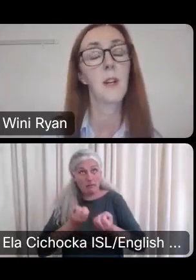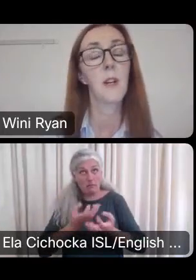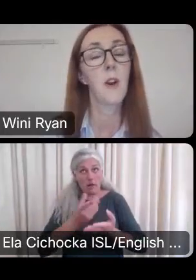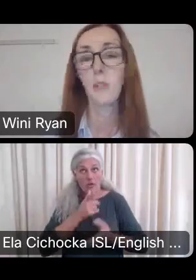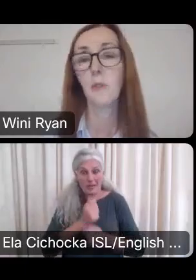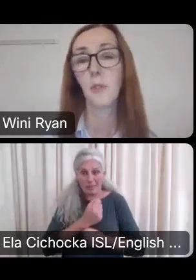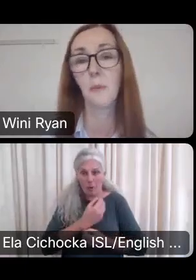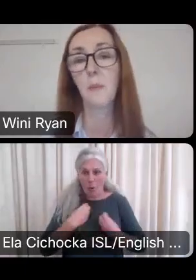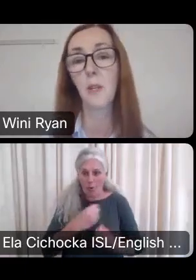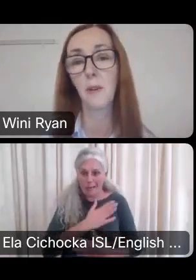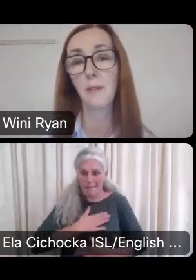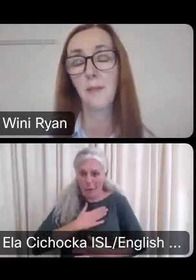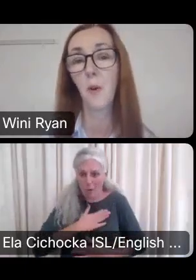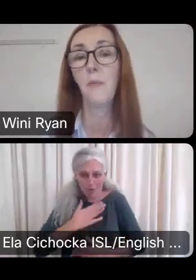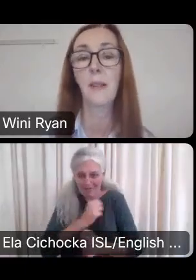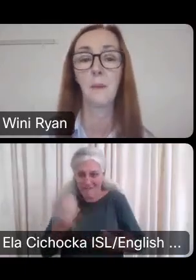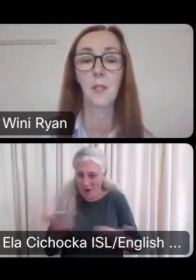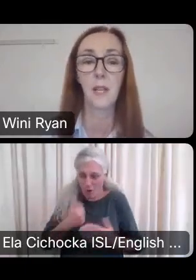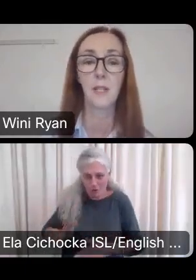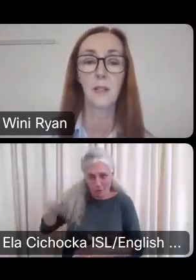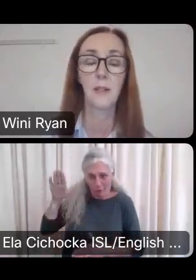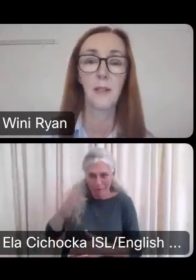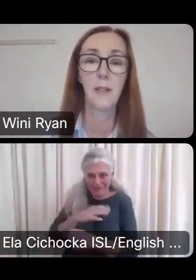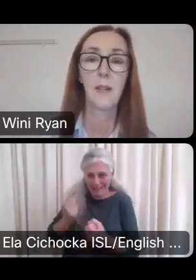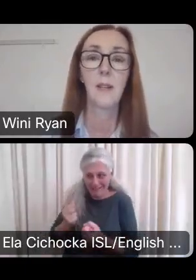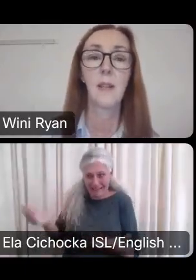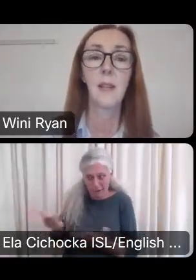not encouraged to do so when we're younger. Hopefully that will change.